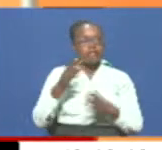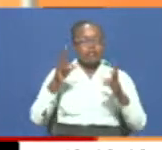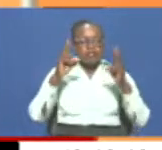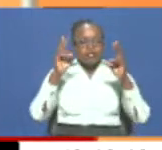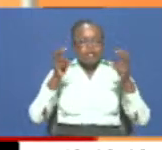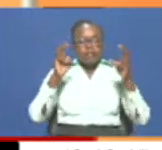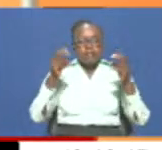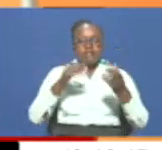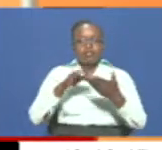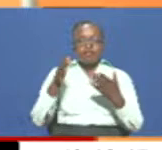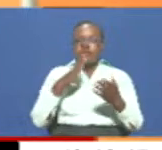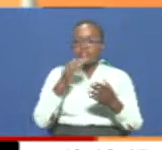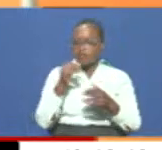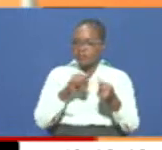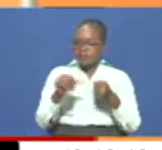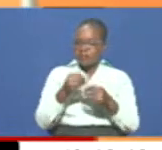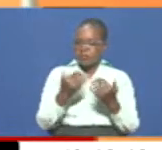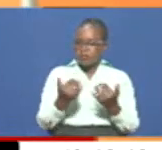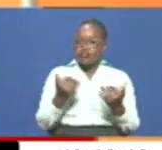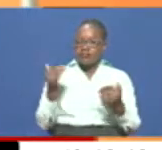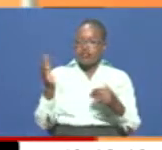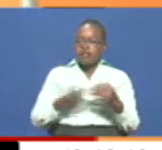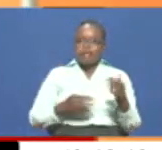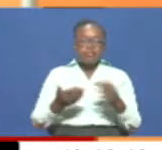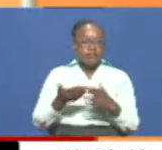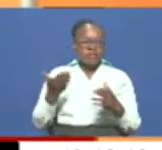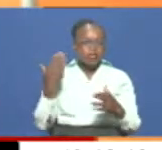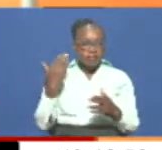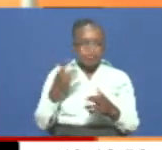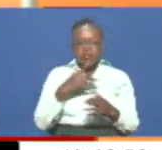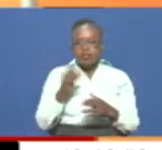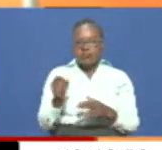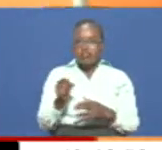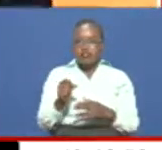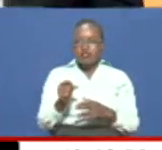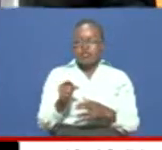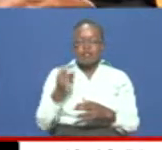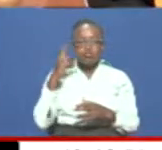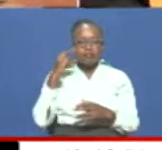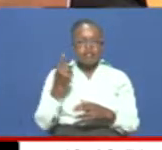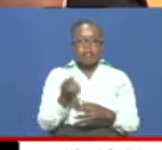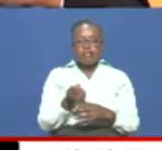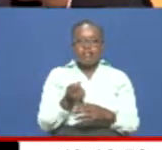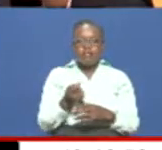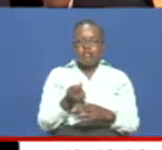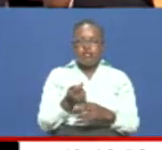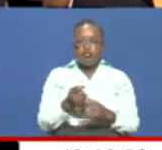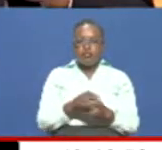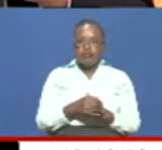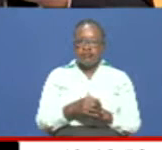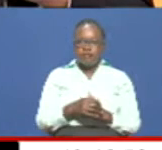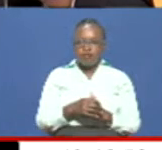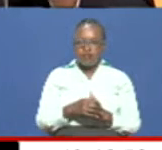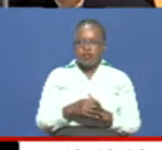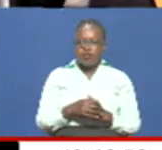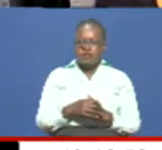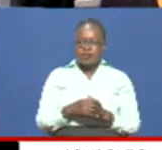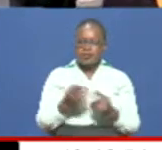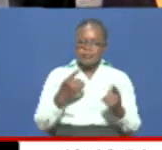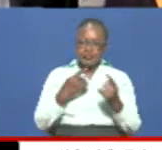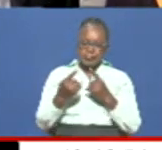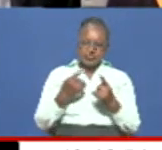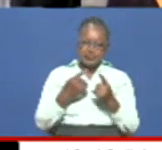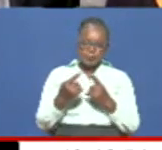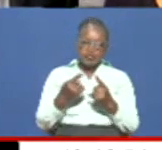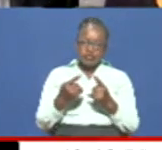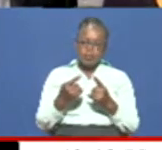spoken about nowadays than a while back. So let's listen in as Frederick Mookie tells us, or